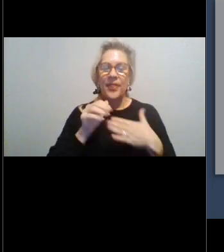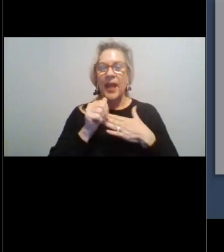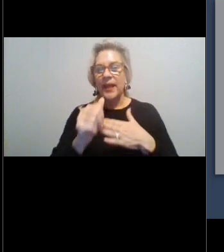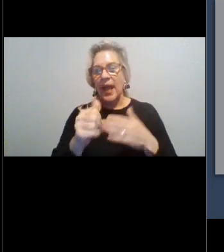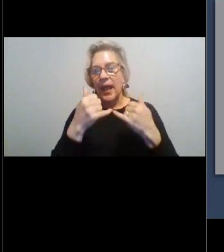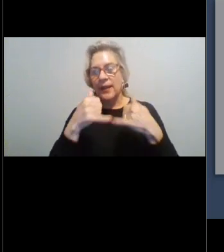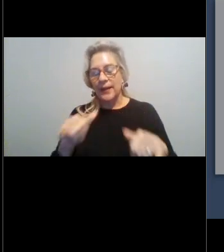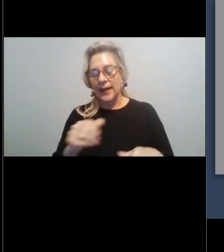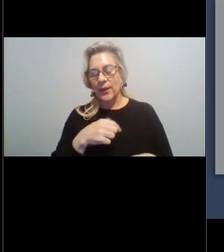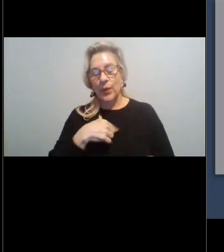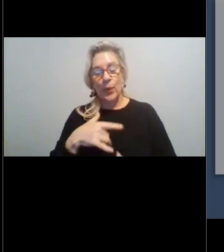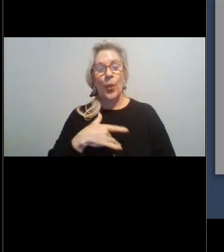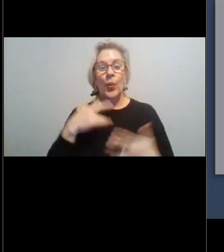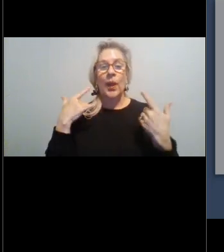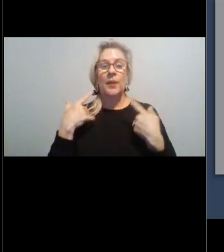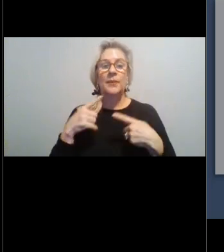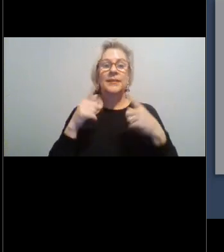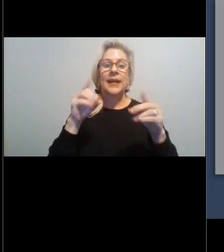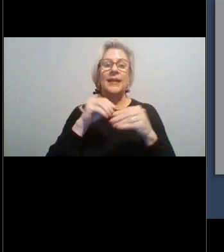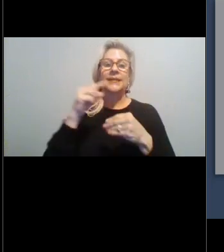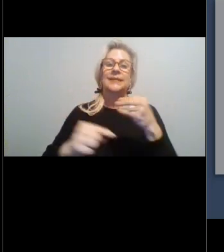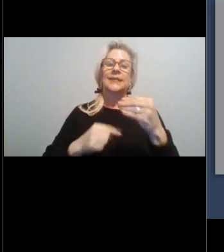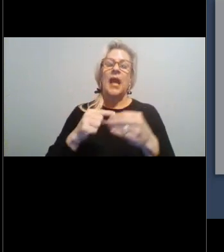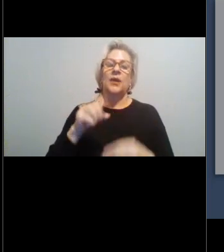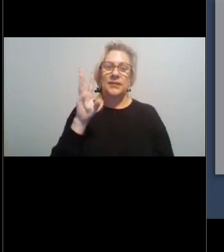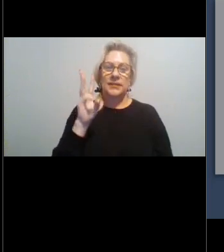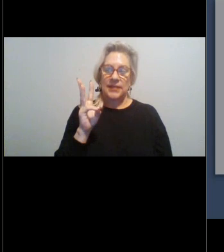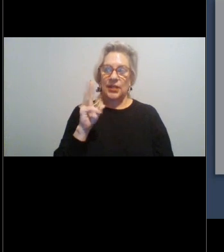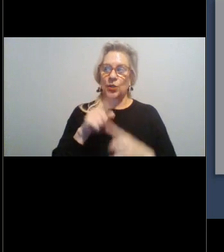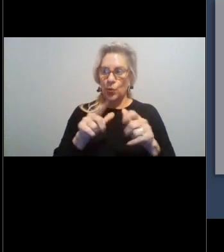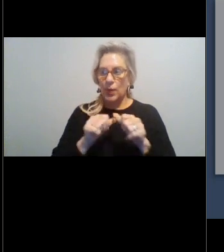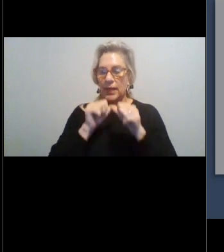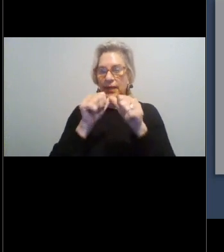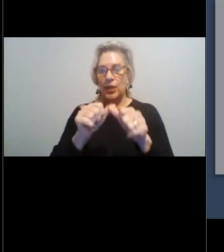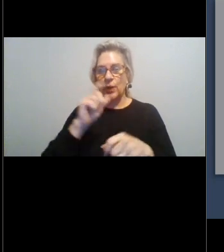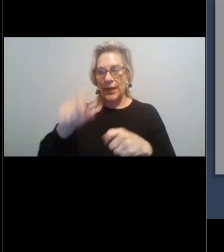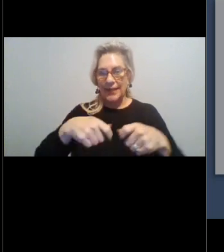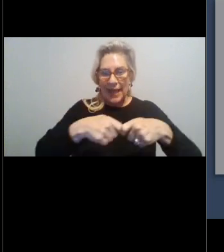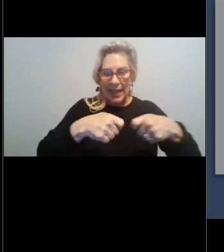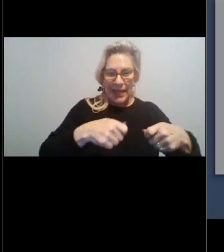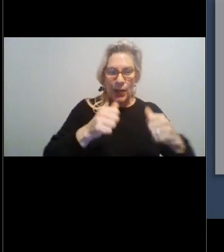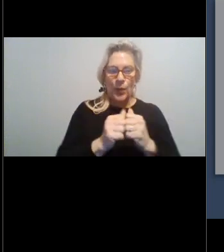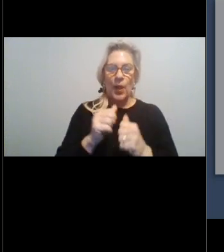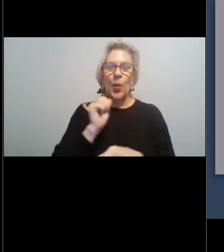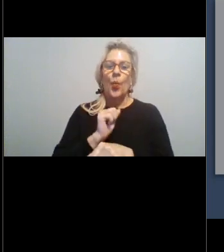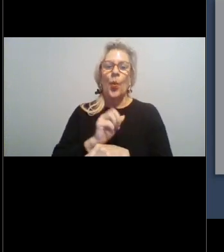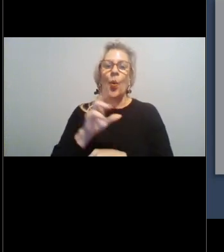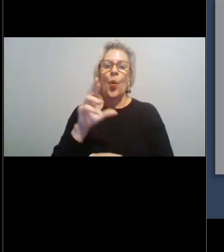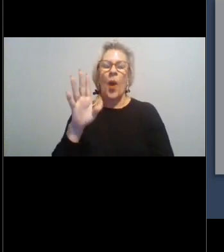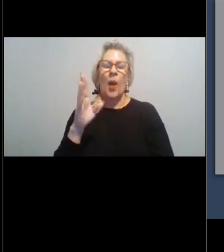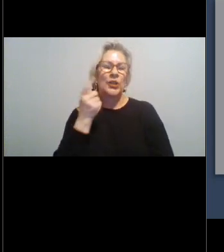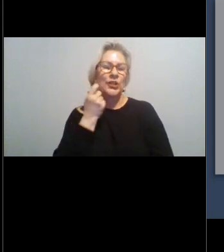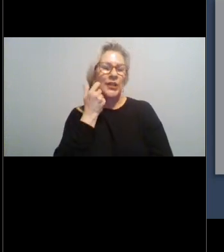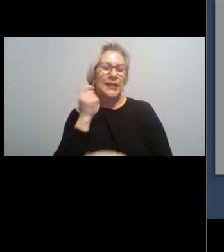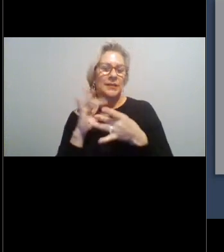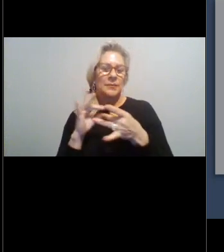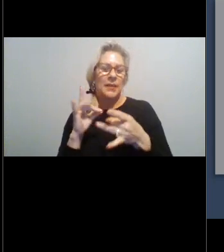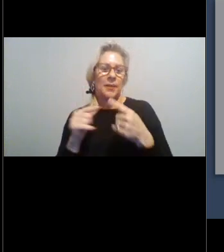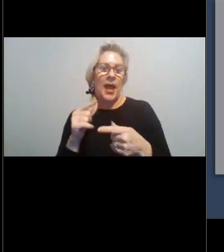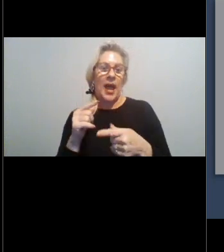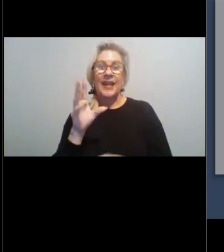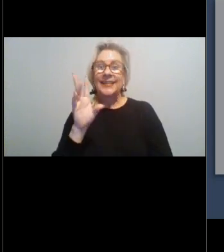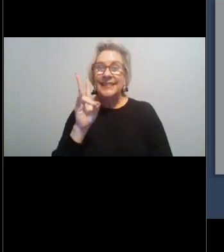and are so thrilled to be successful in Cycle 6, to continue and tie into the work that Rob was just speaking of, and to be able to deliver almost 7